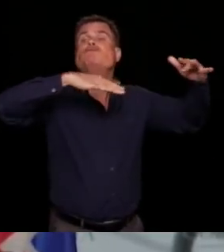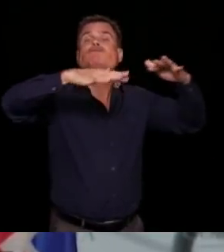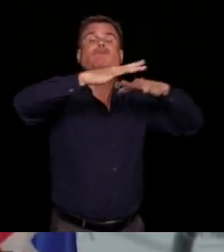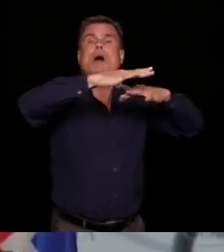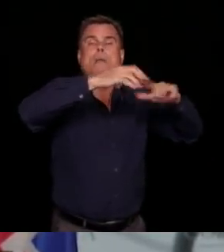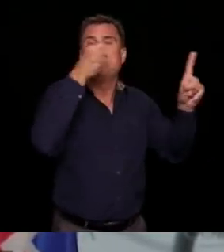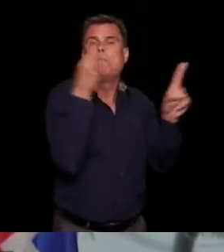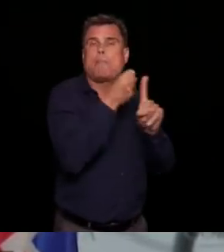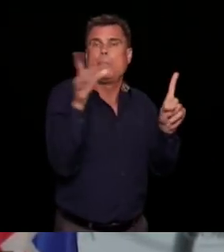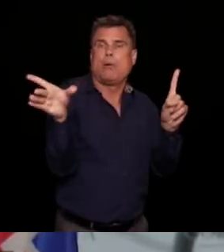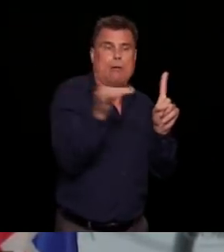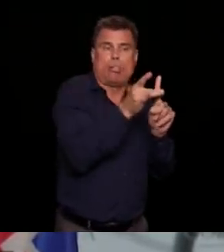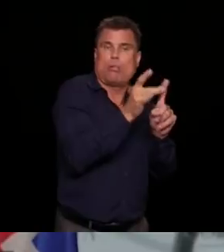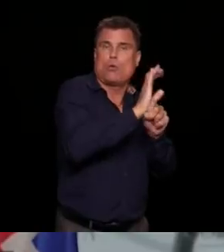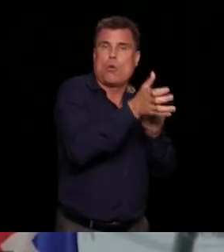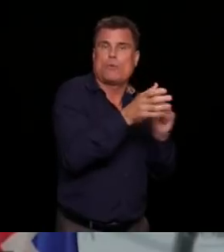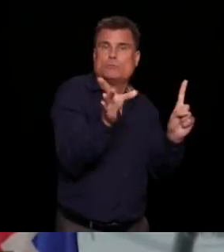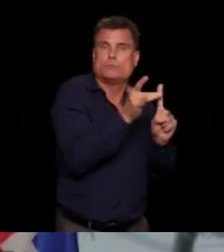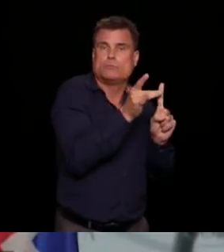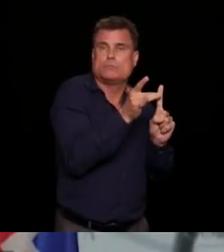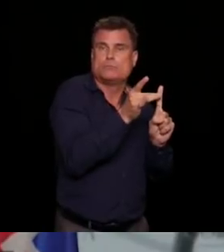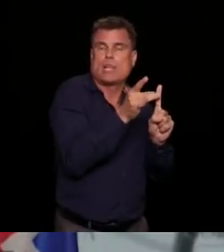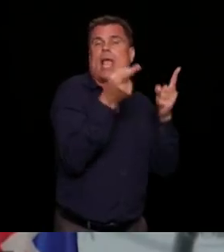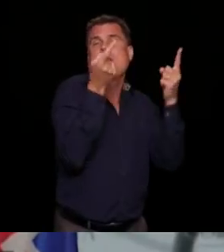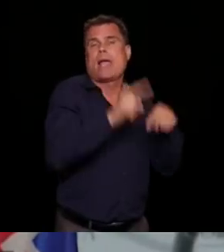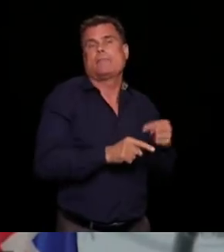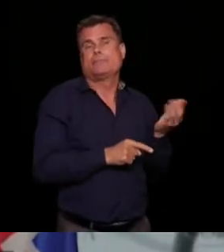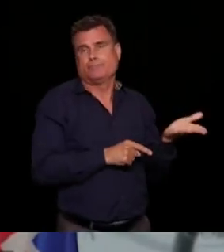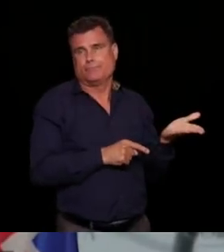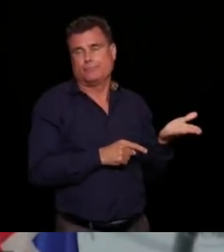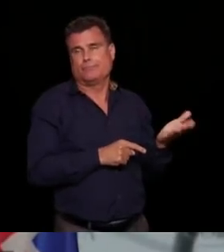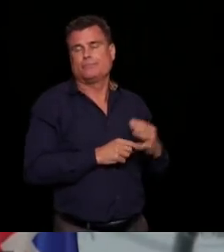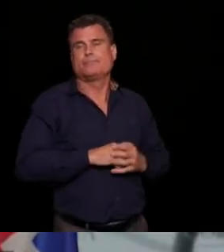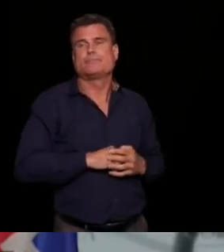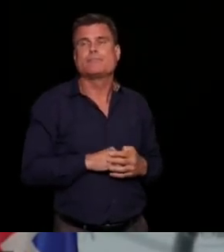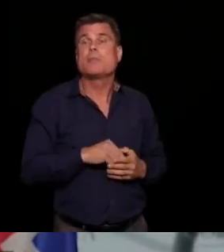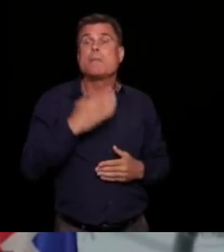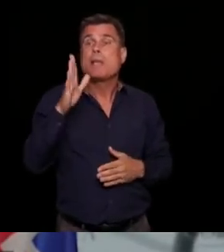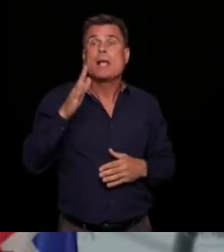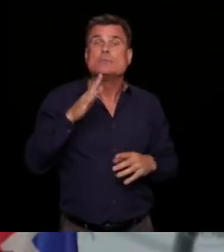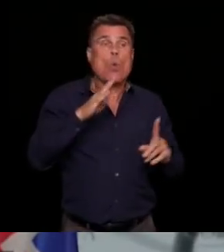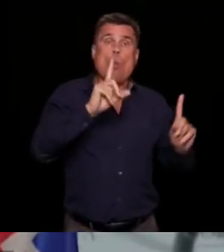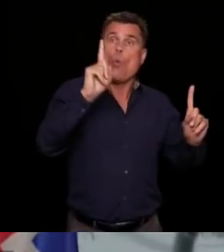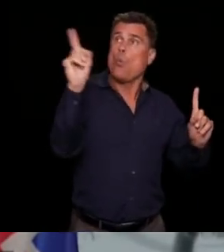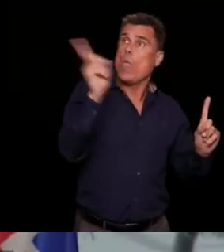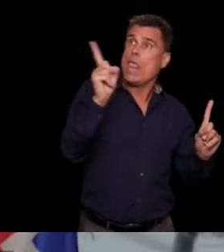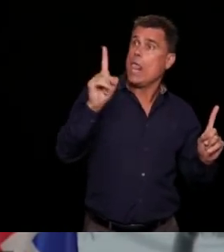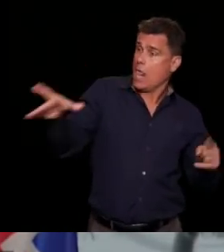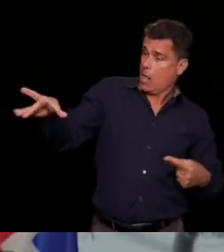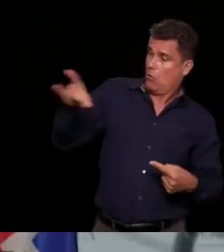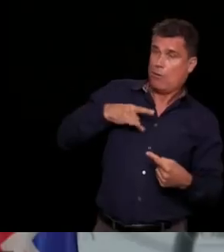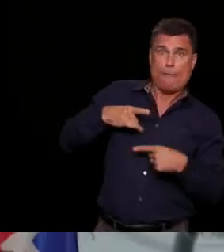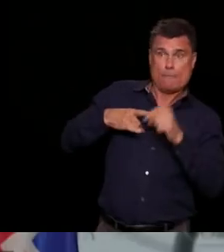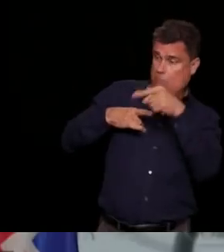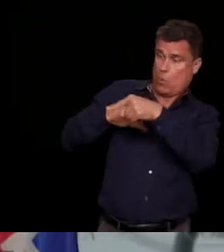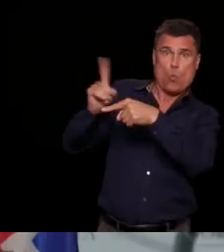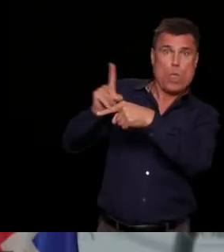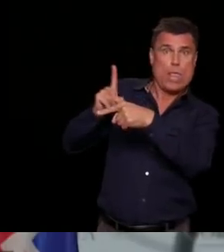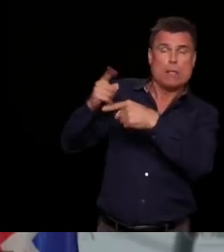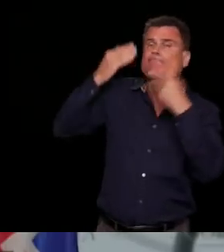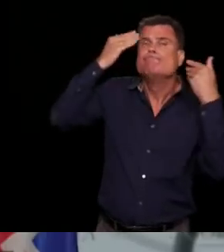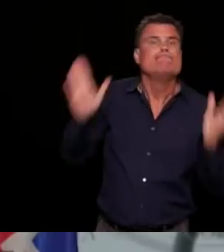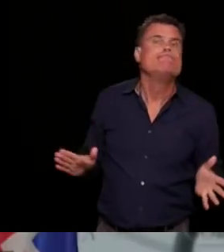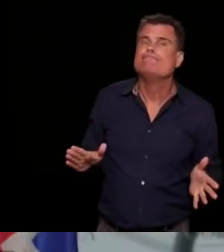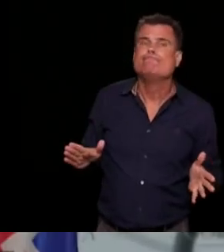that is. One of the things that we are finding, however, is that as the investigation proceeds in British Columbia, at this time in the